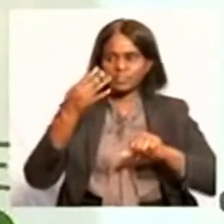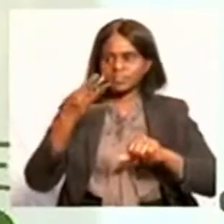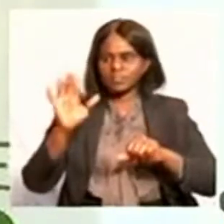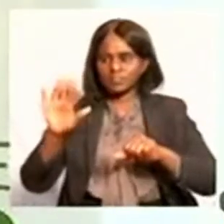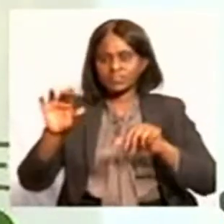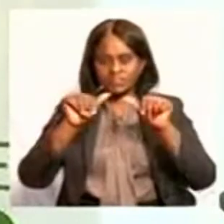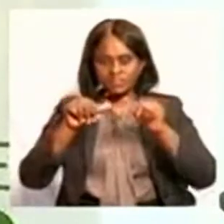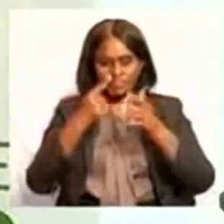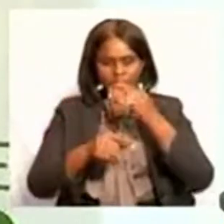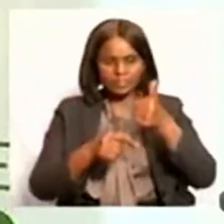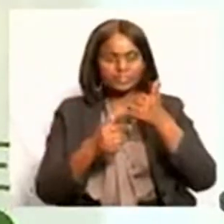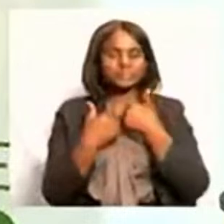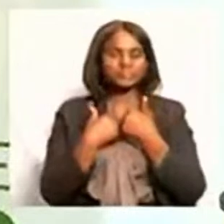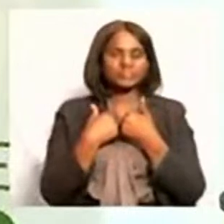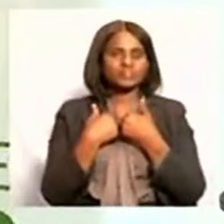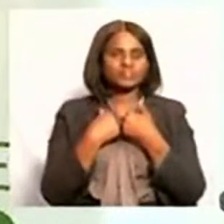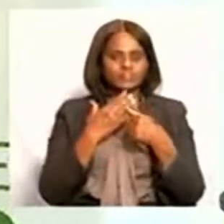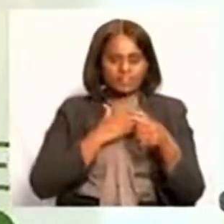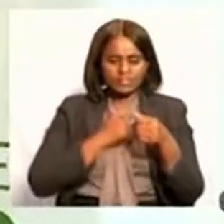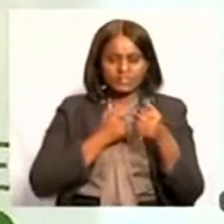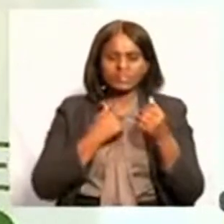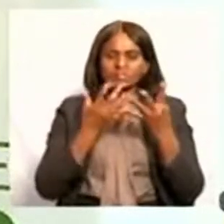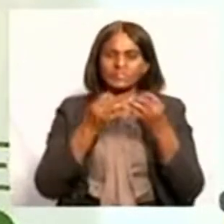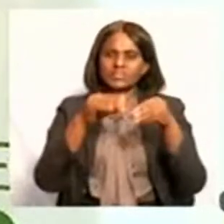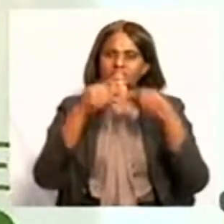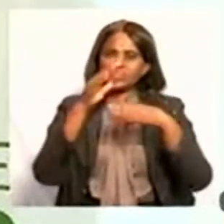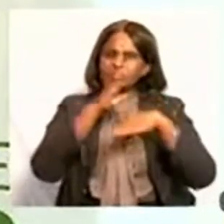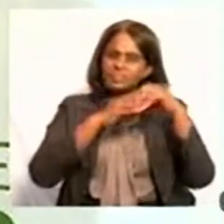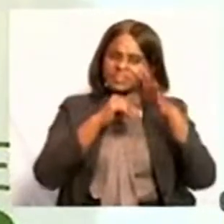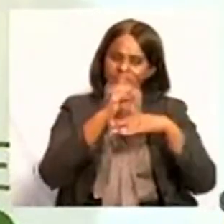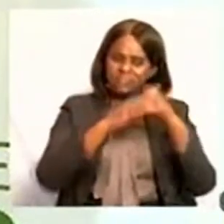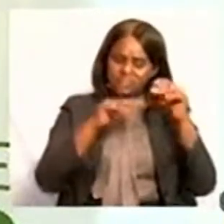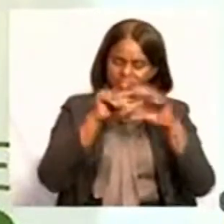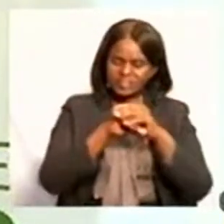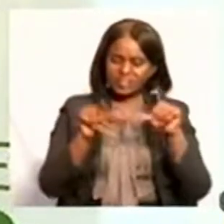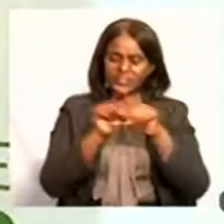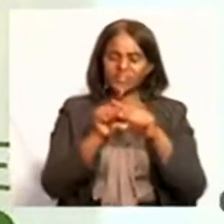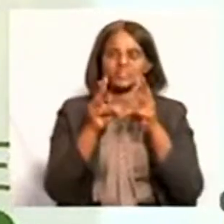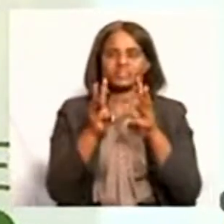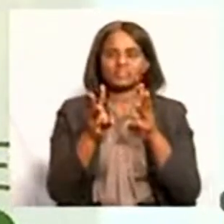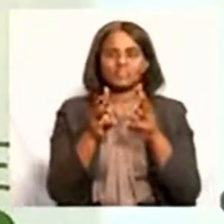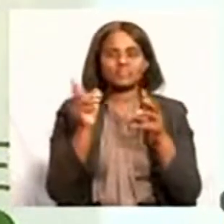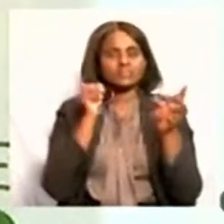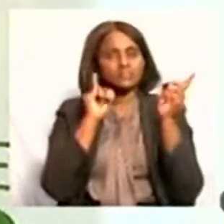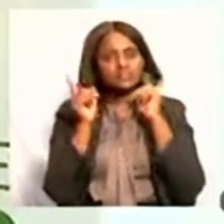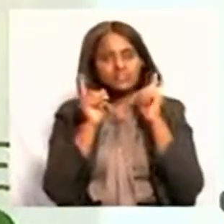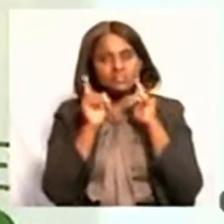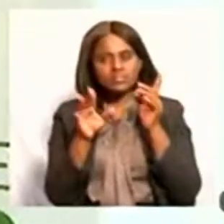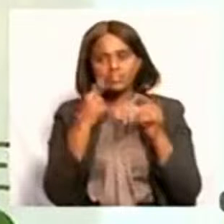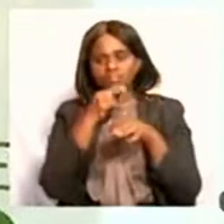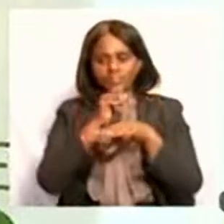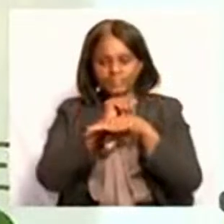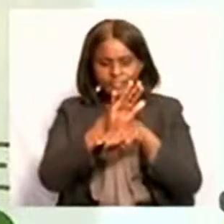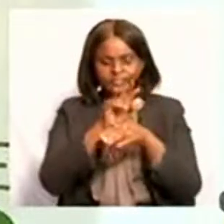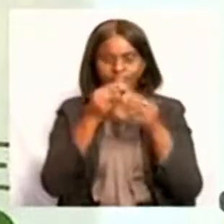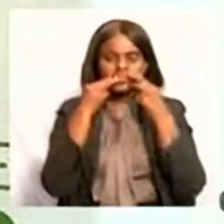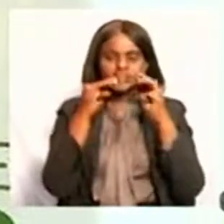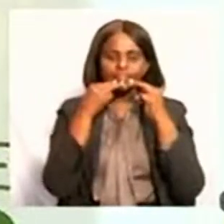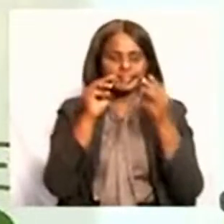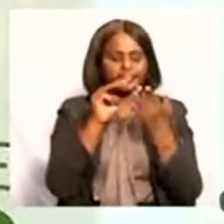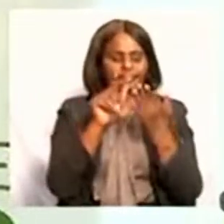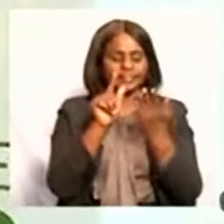audits that you carry out, I'd want maybe to give comfort in that line to our listener who sent a text message